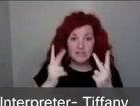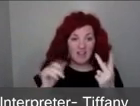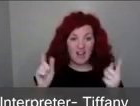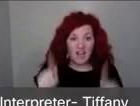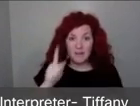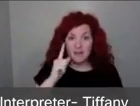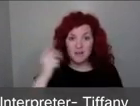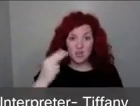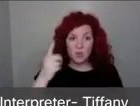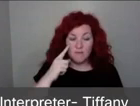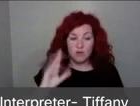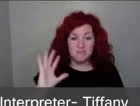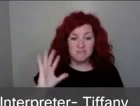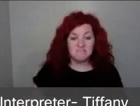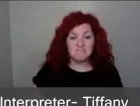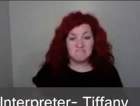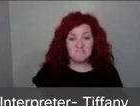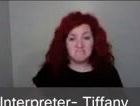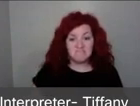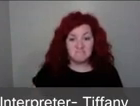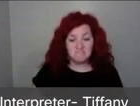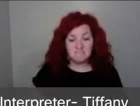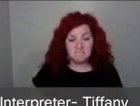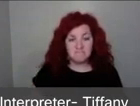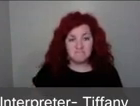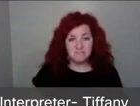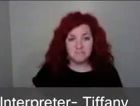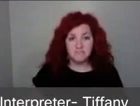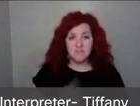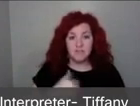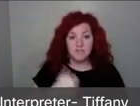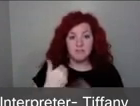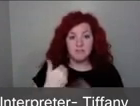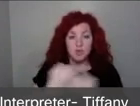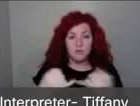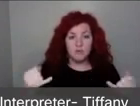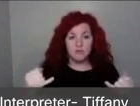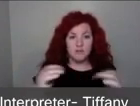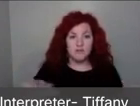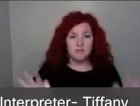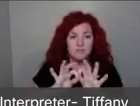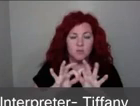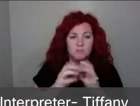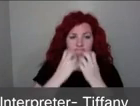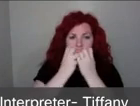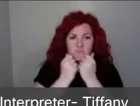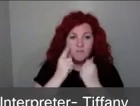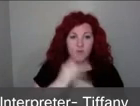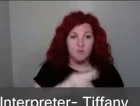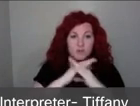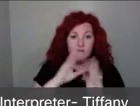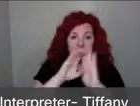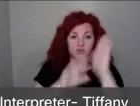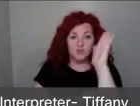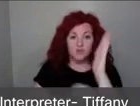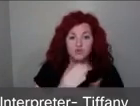historically in the past. And this redistricting is important. It is imperative to protecting constitutional rights